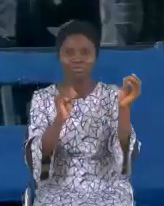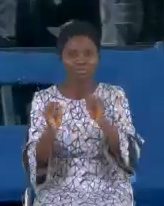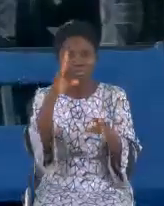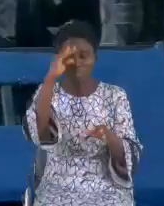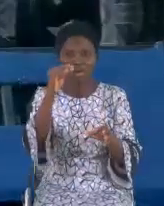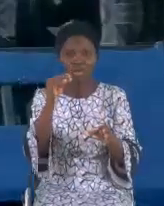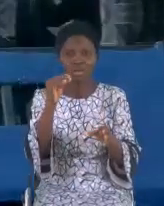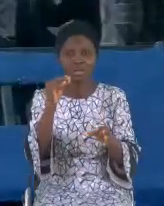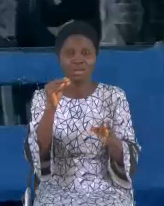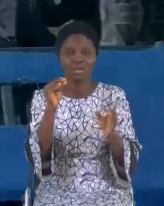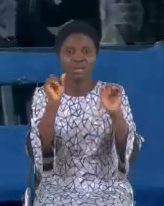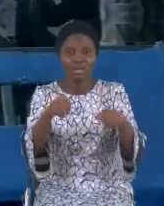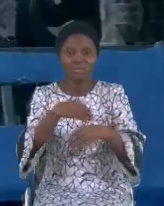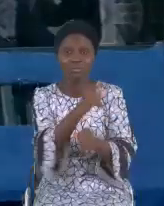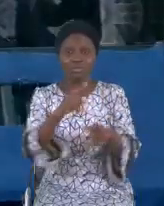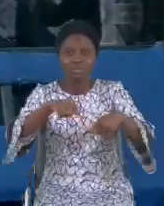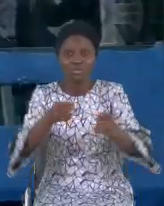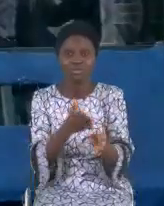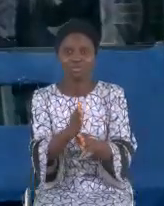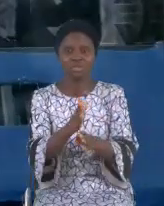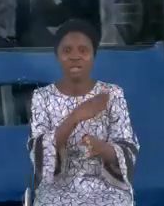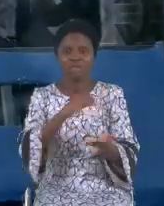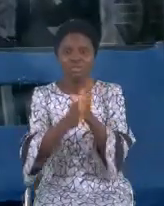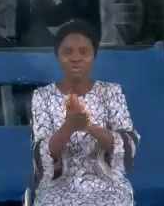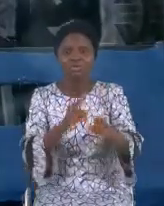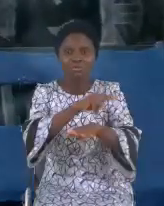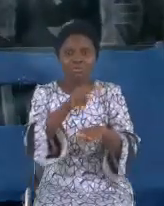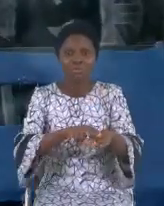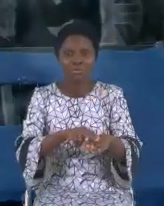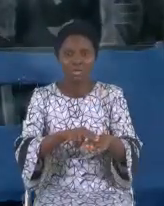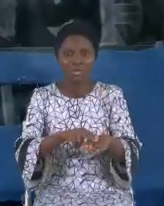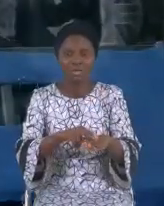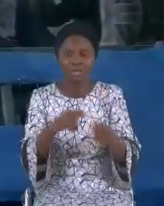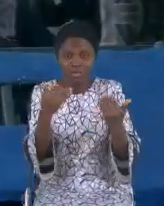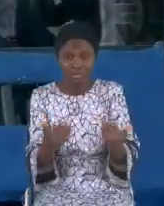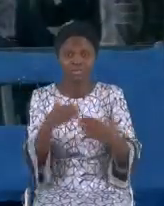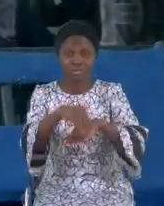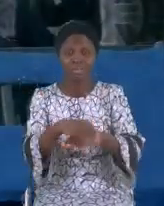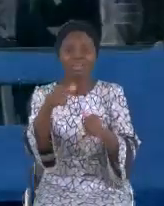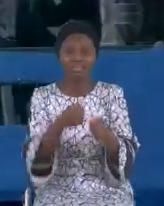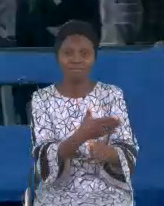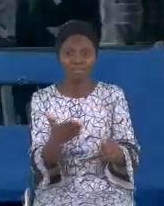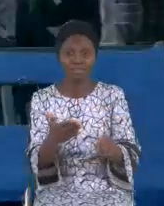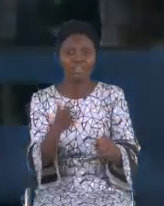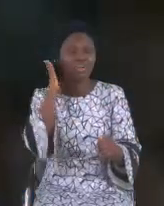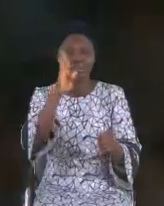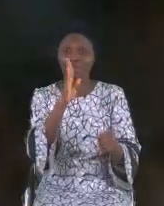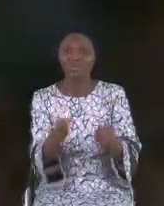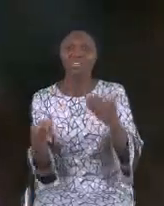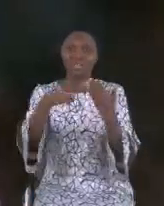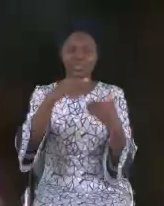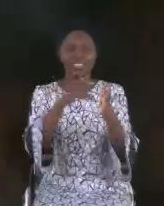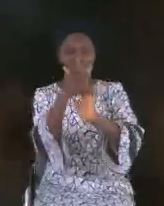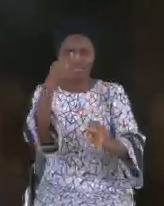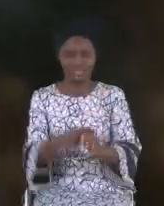walk straight and become normal, tonight everything will be resolved.